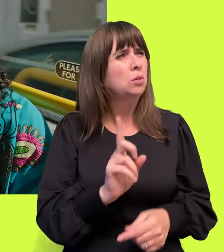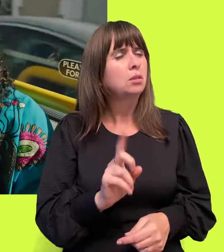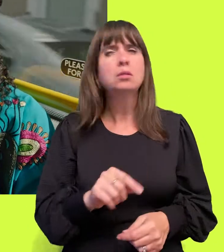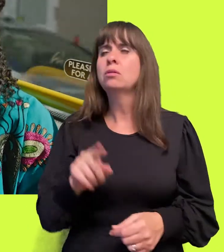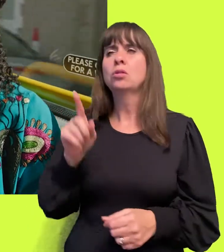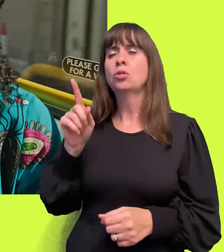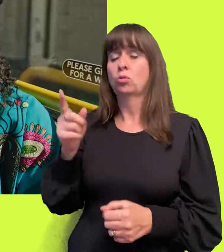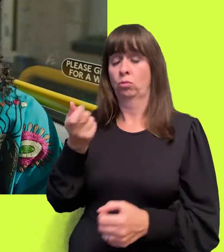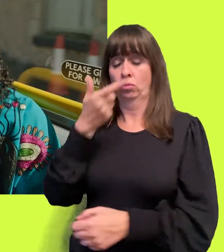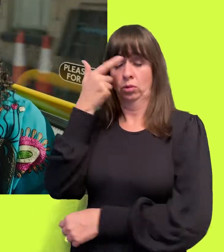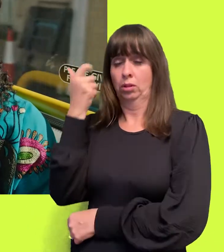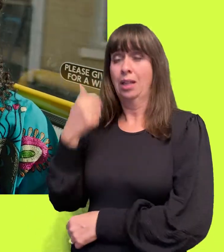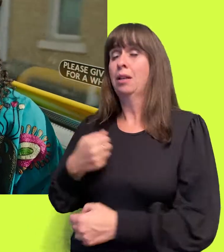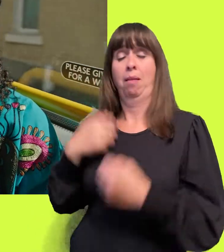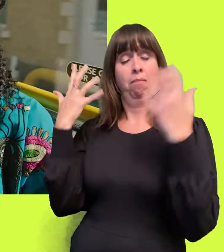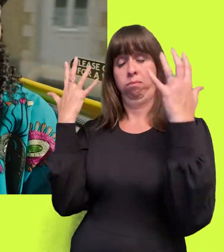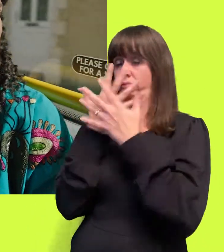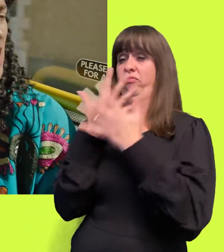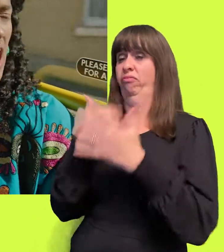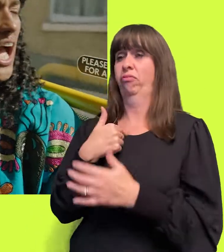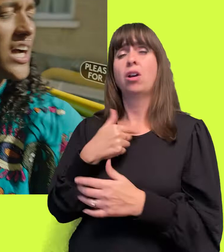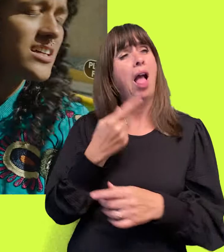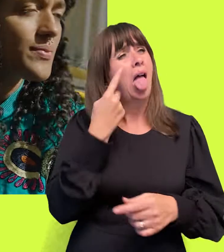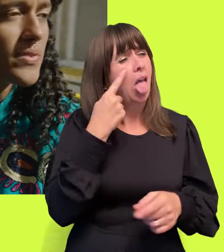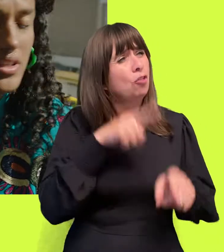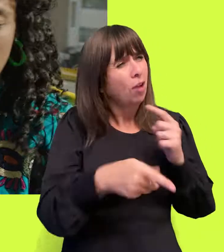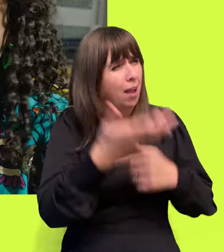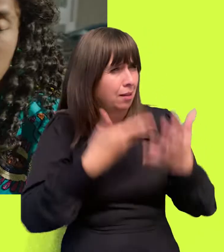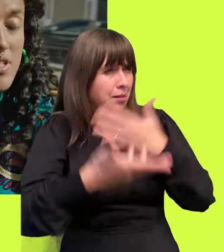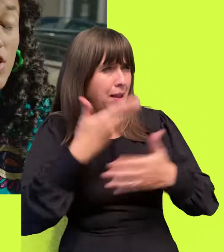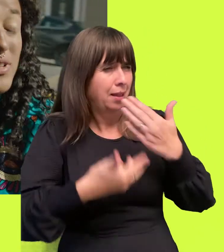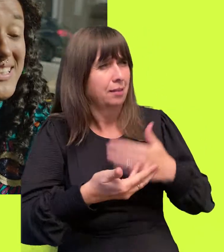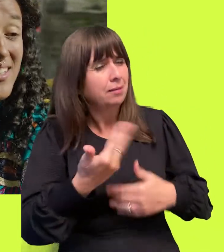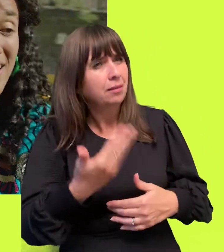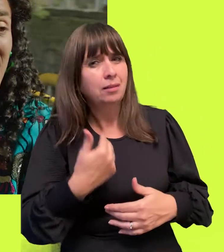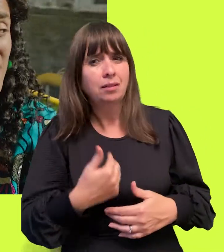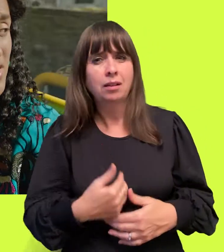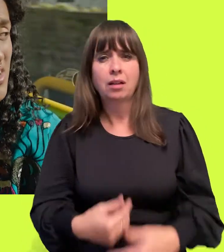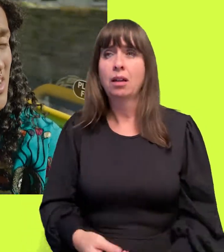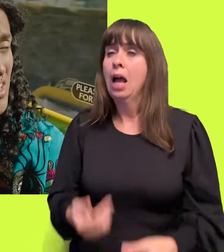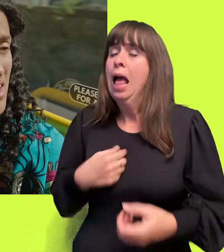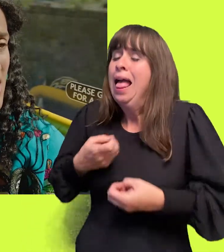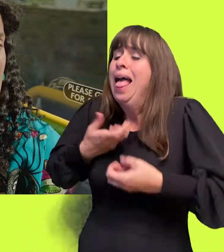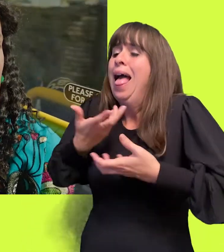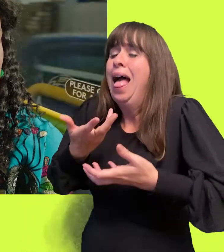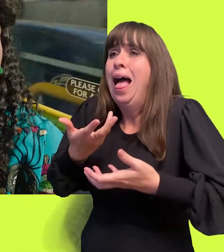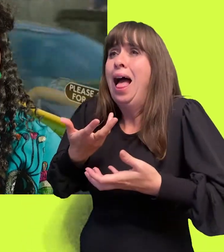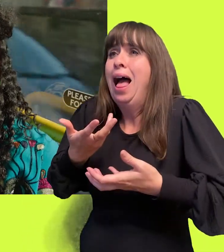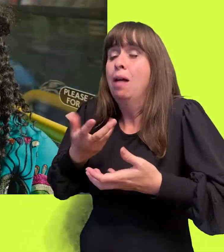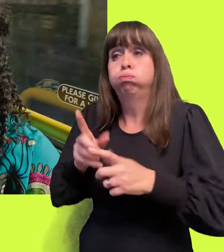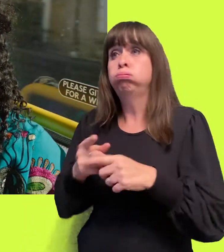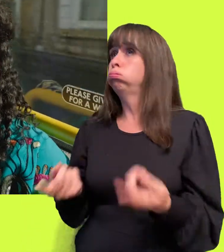understand. I don't understand. Oh, well, try me. Ti'n gwybod lle i dechrau, even?